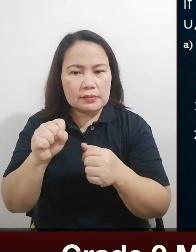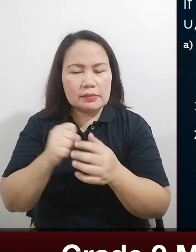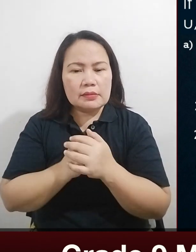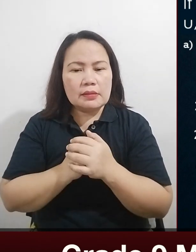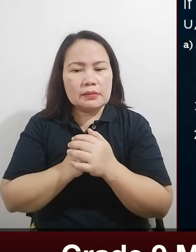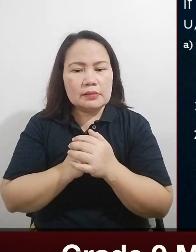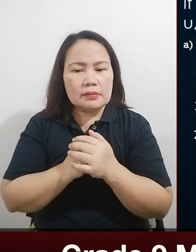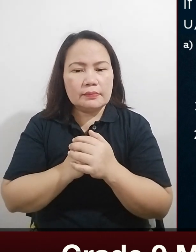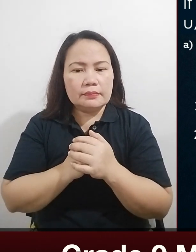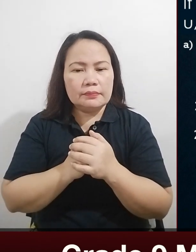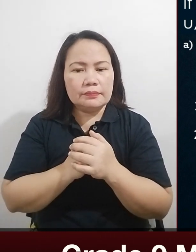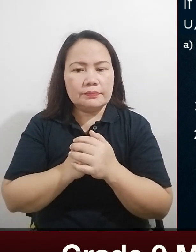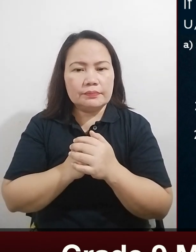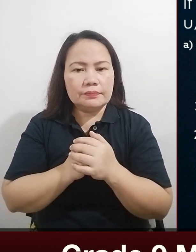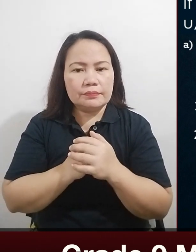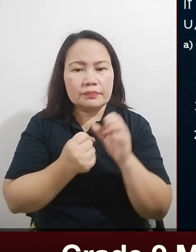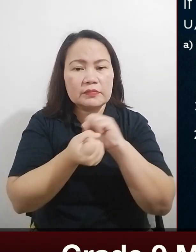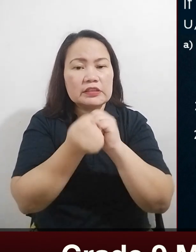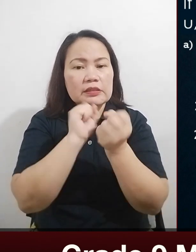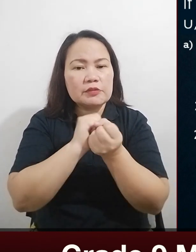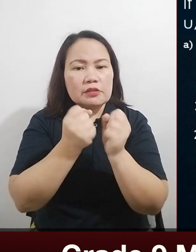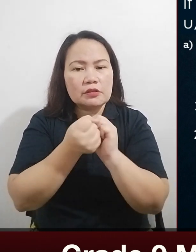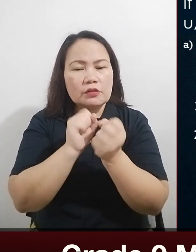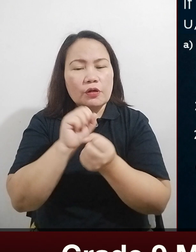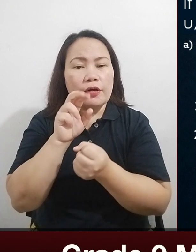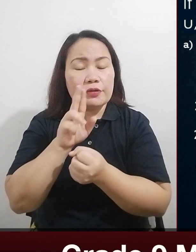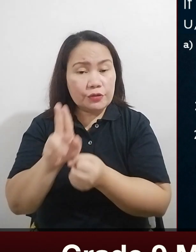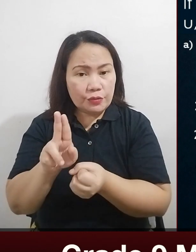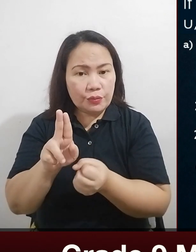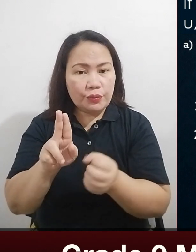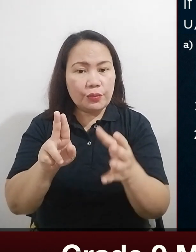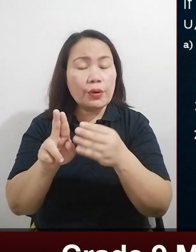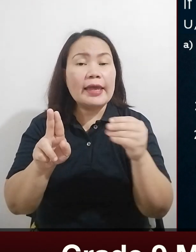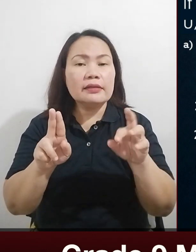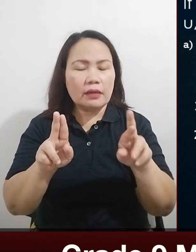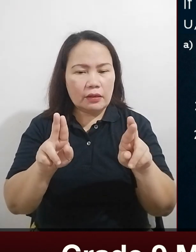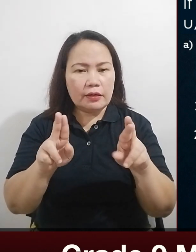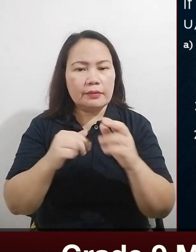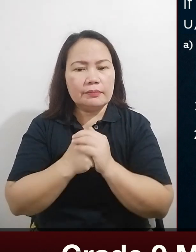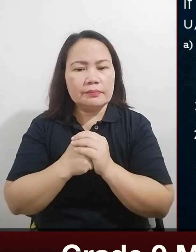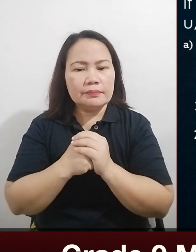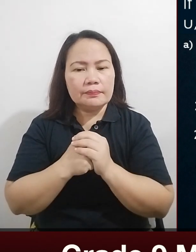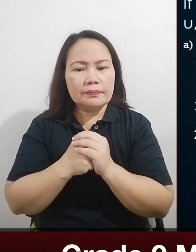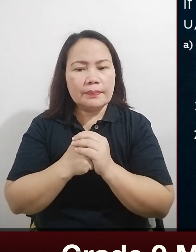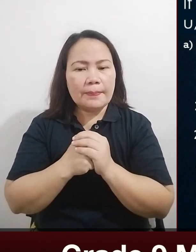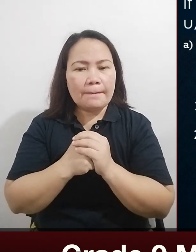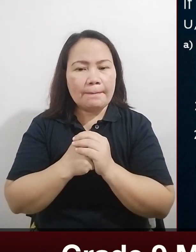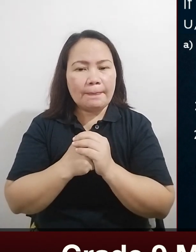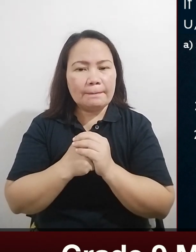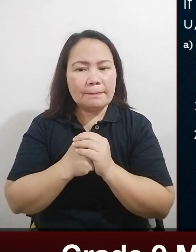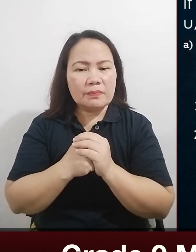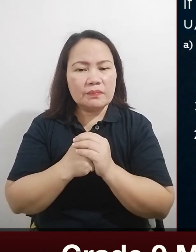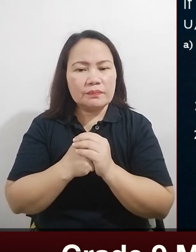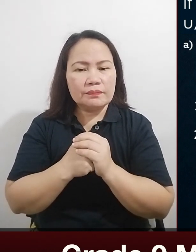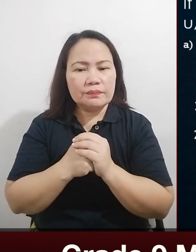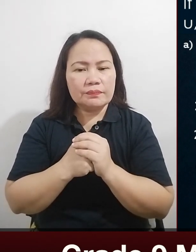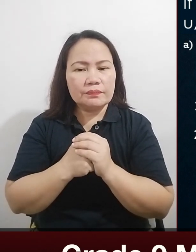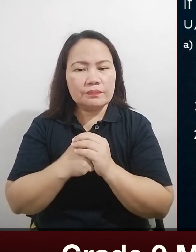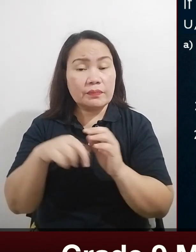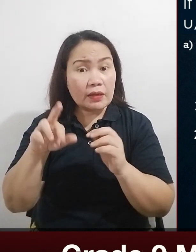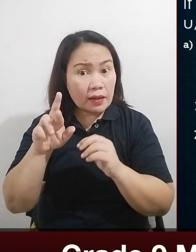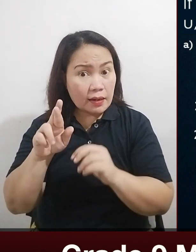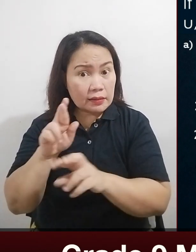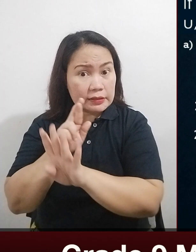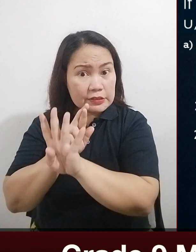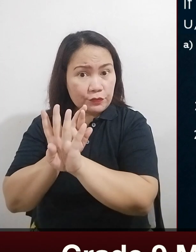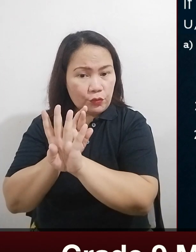So, to find the value of s, so substitute lang natin yung value ng u and r. So,